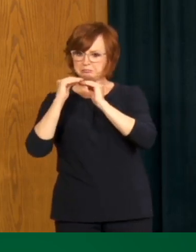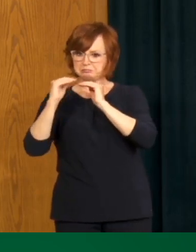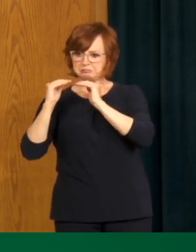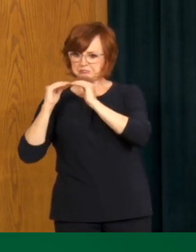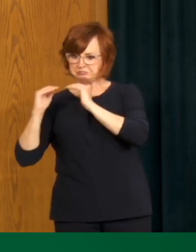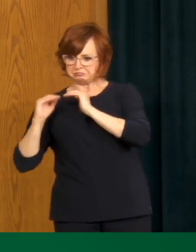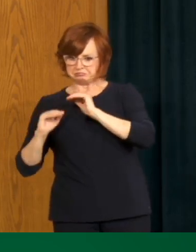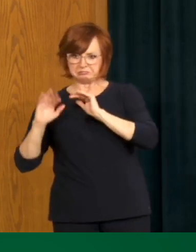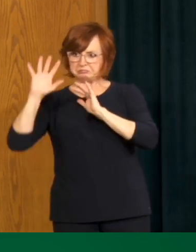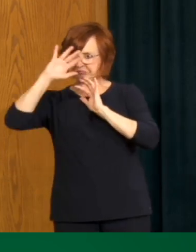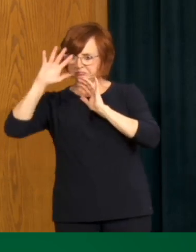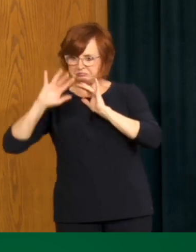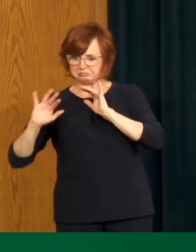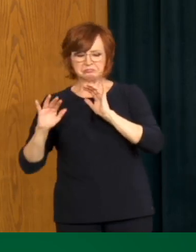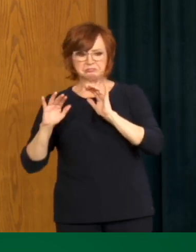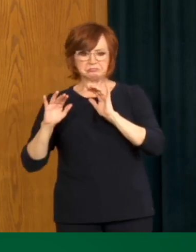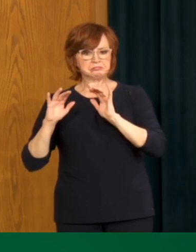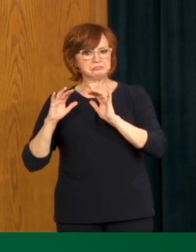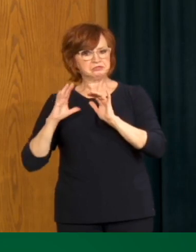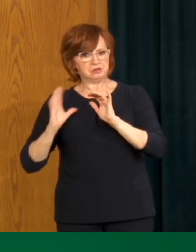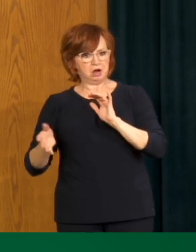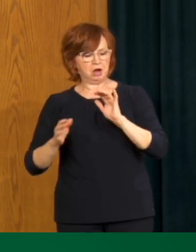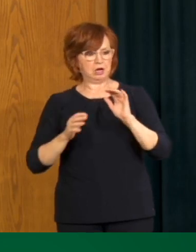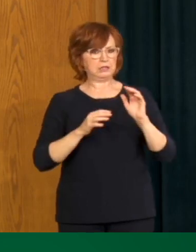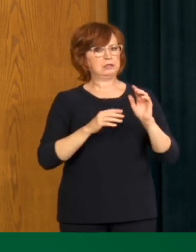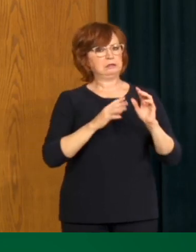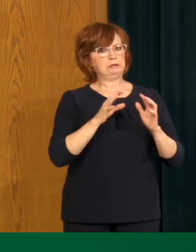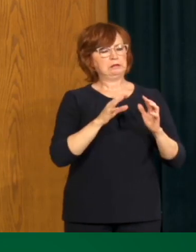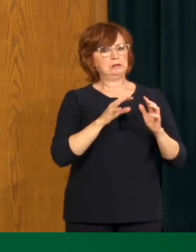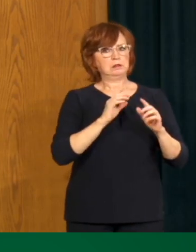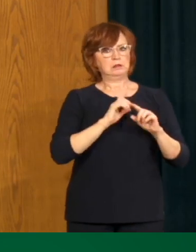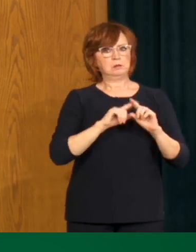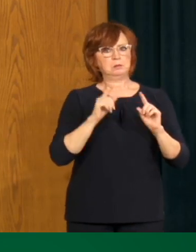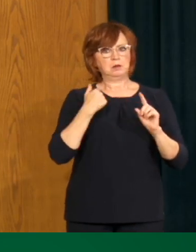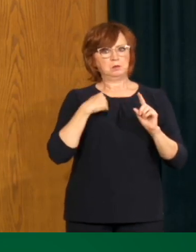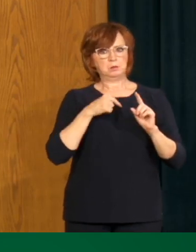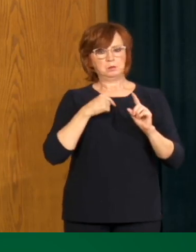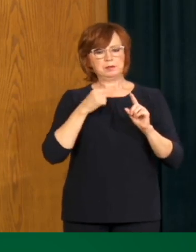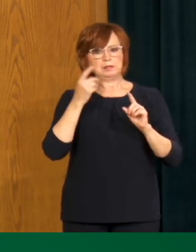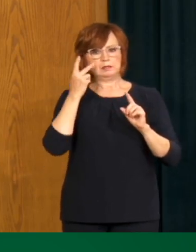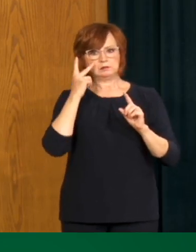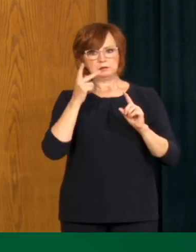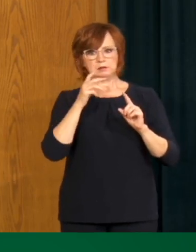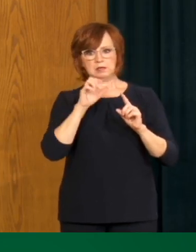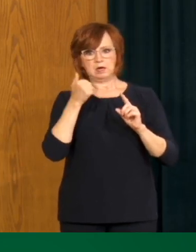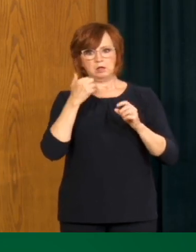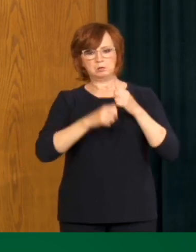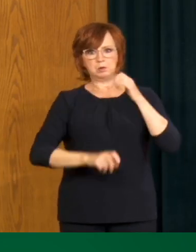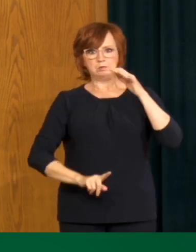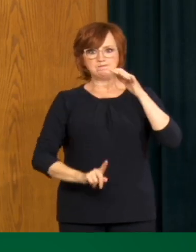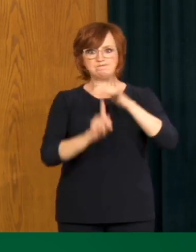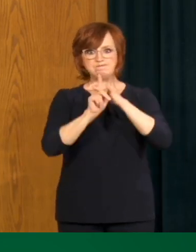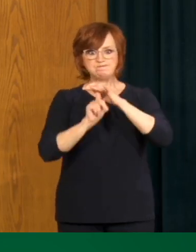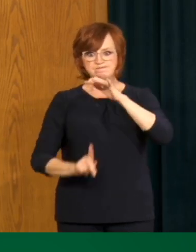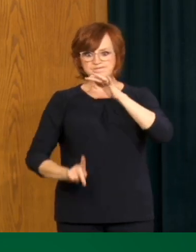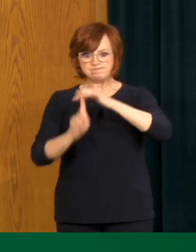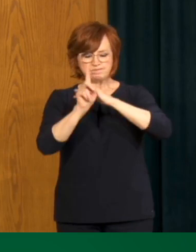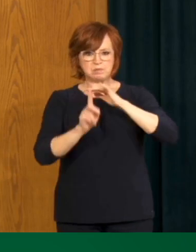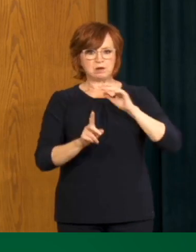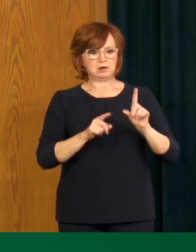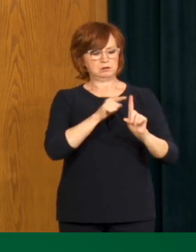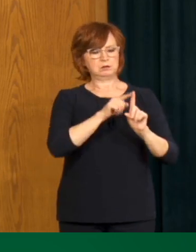office in Saskatoon. And so far, all the cases are accounted for. There aren't pop-up cases happening all over the city, which is